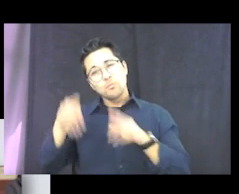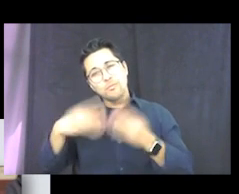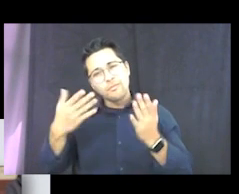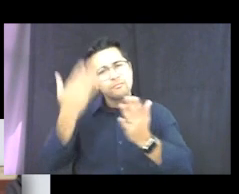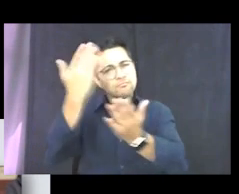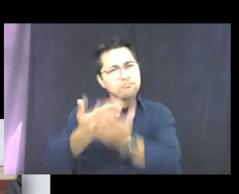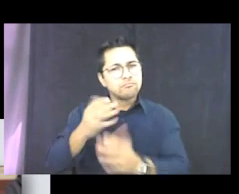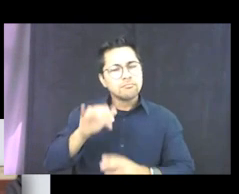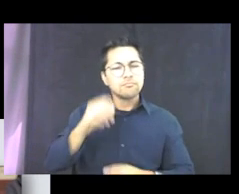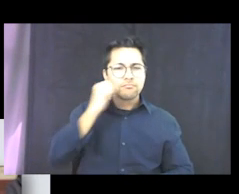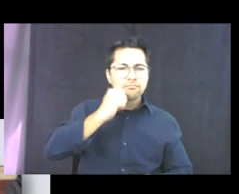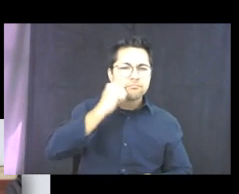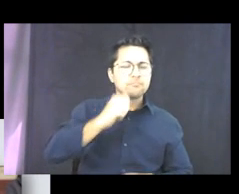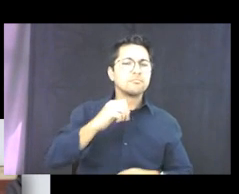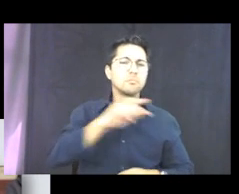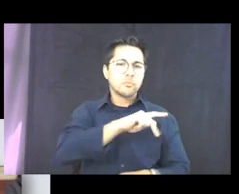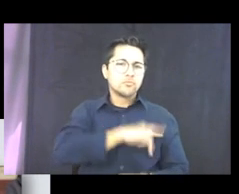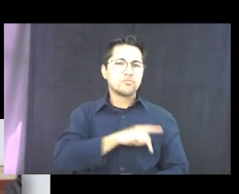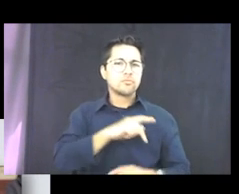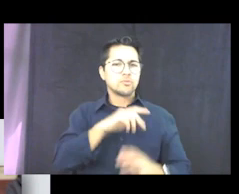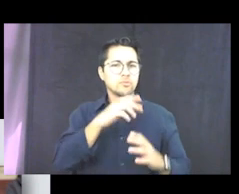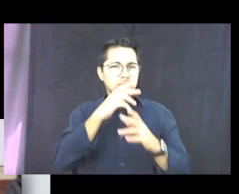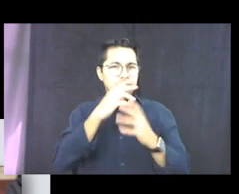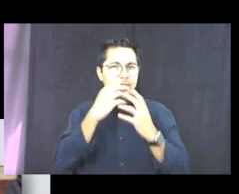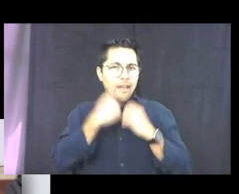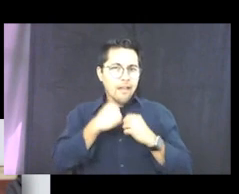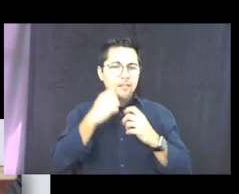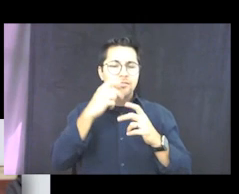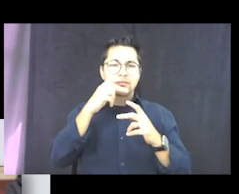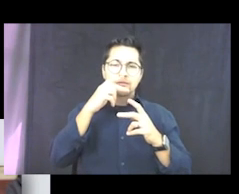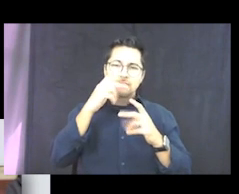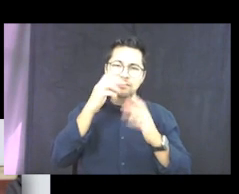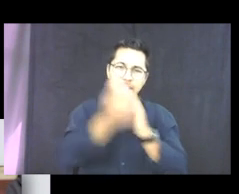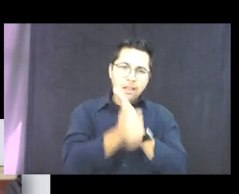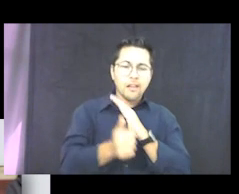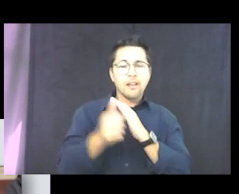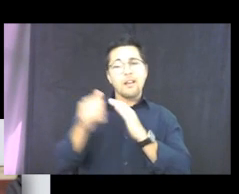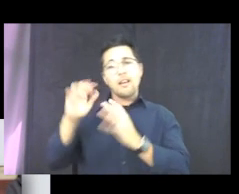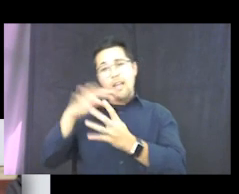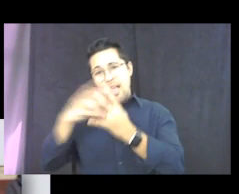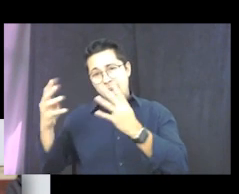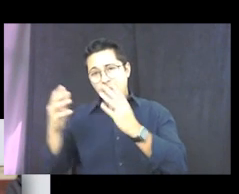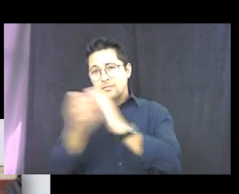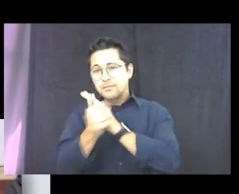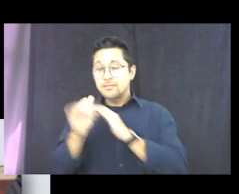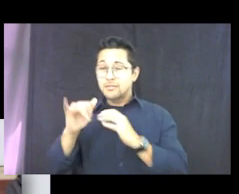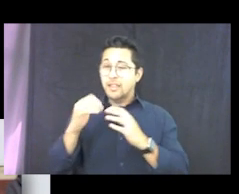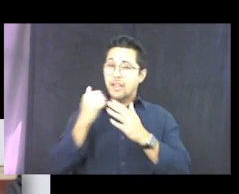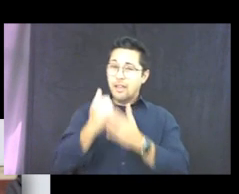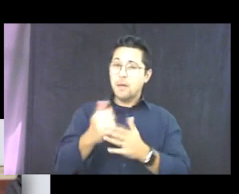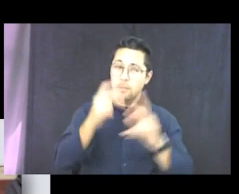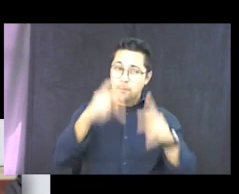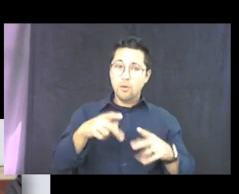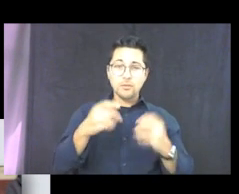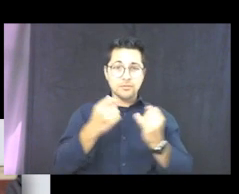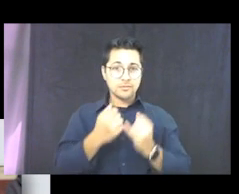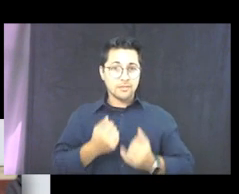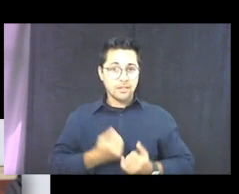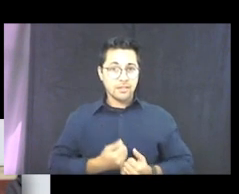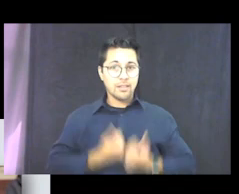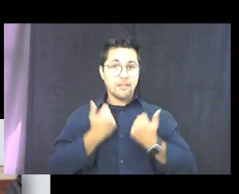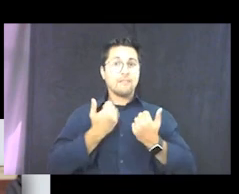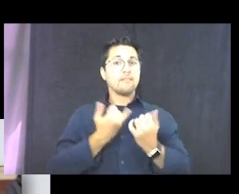that daily personal care skills and calendar skills are what makes or breaks an individual from living